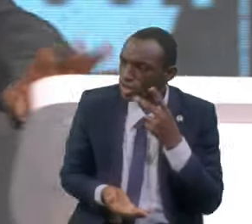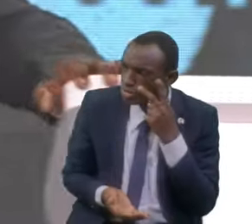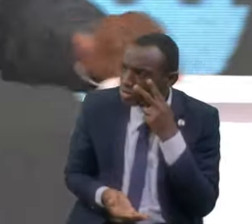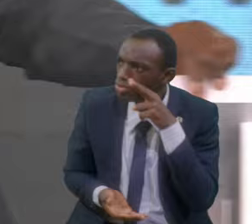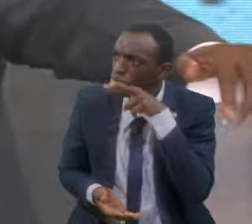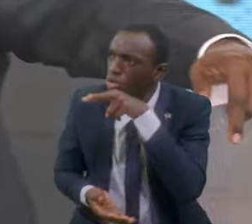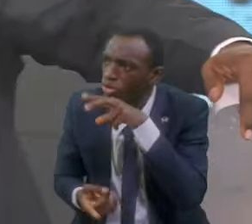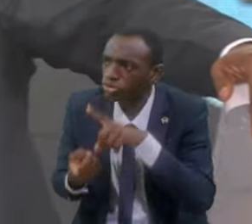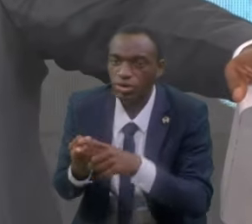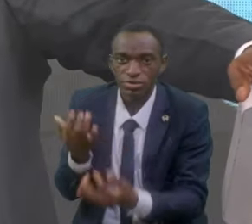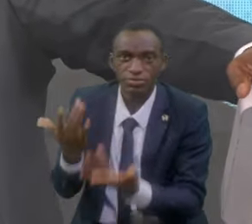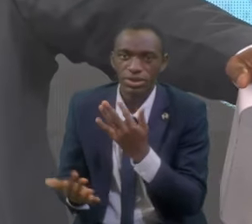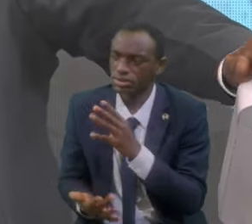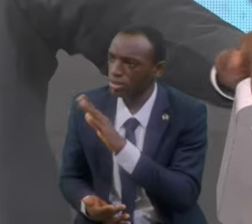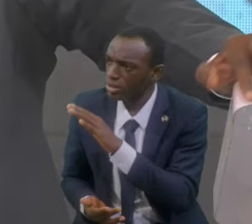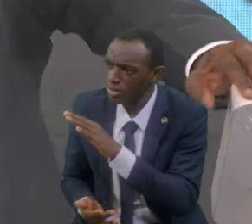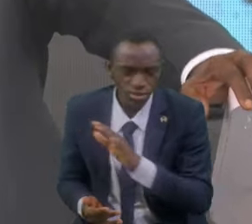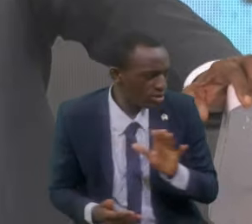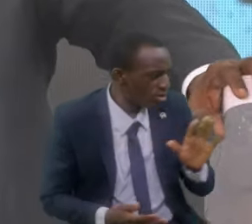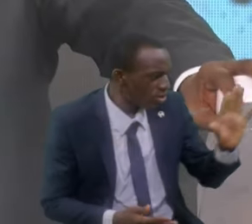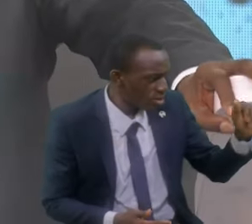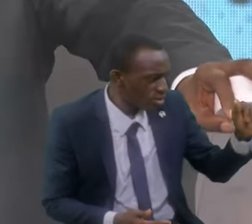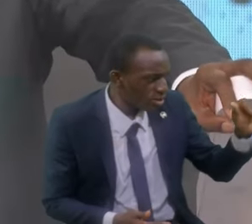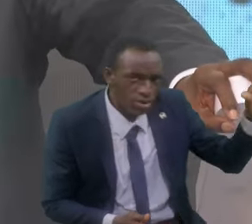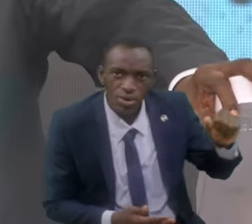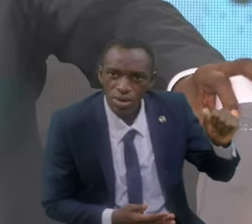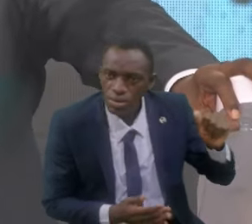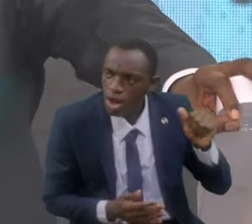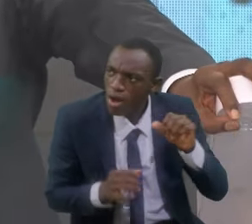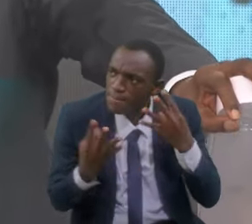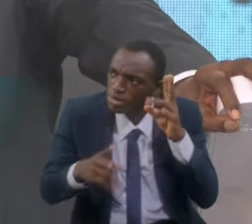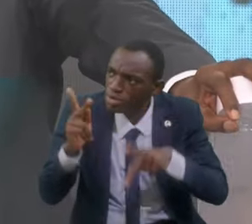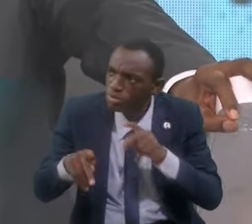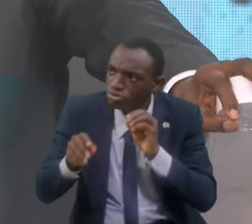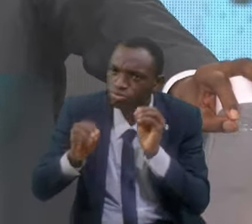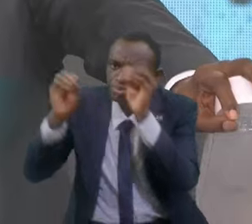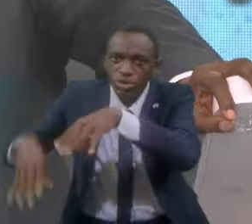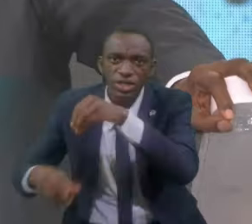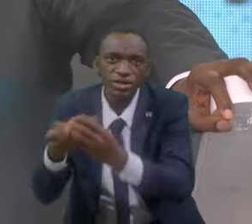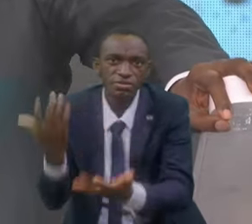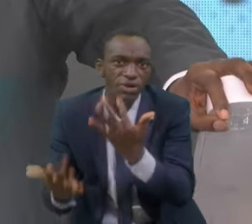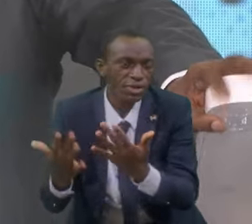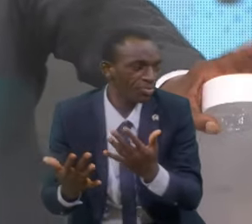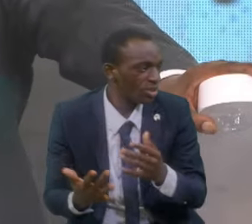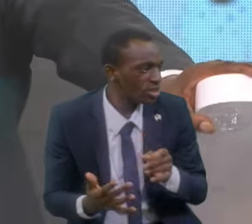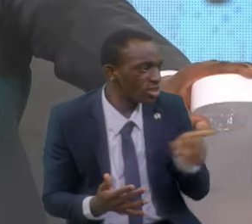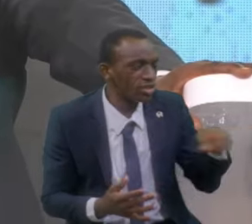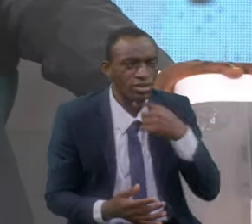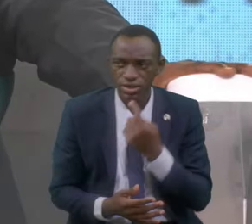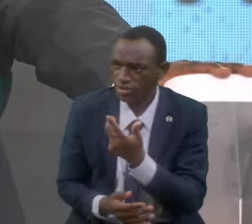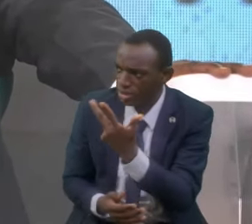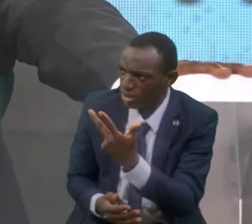what? Counselor, come, come. How many people do you throw in? They said, three people. He said, lo, I see